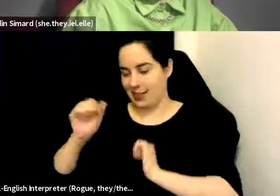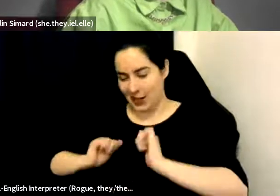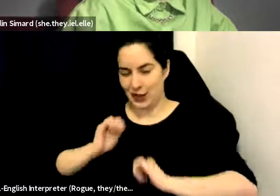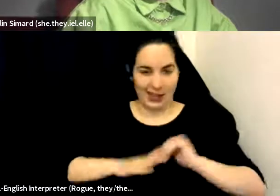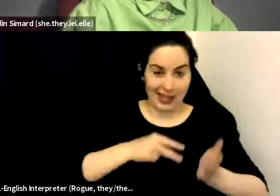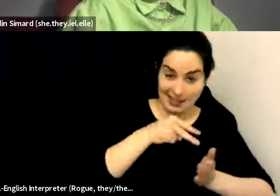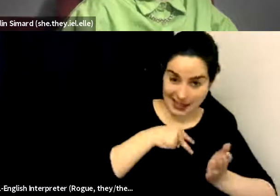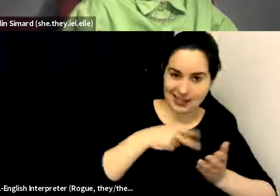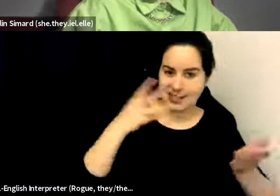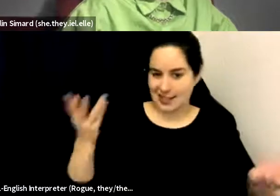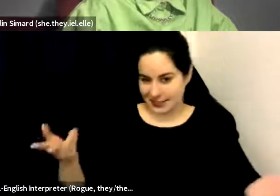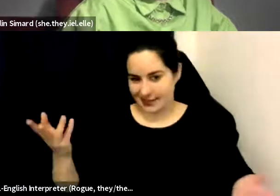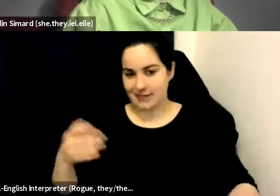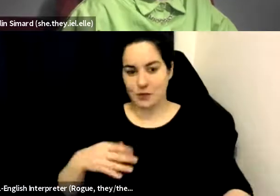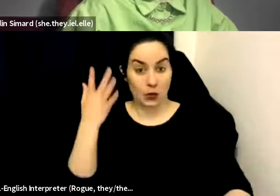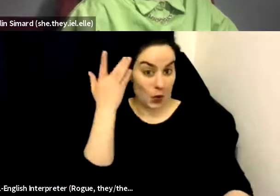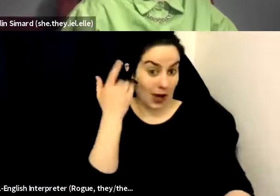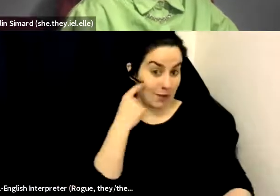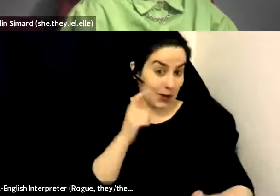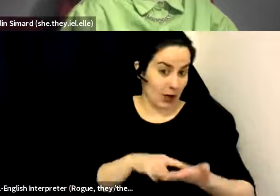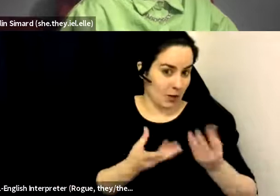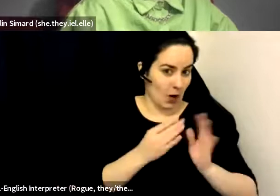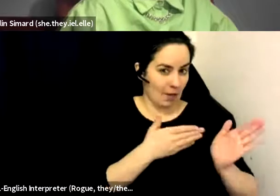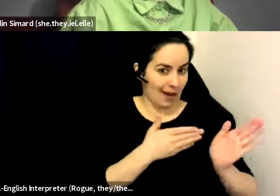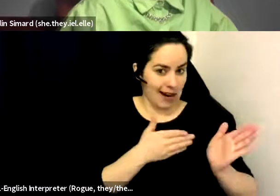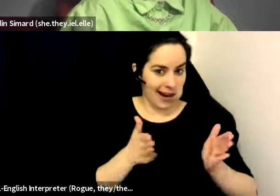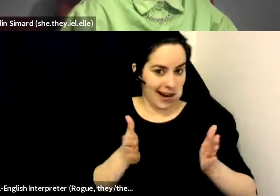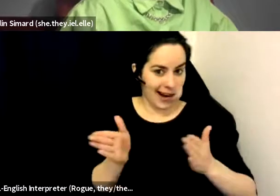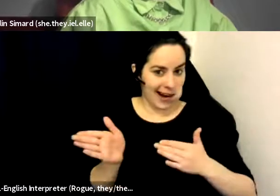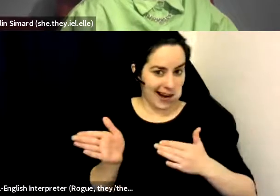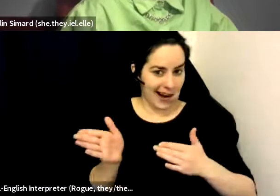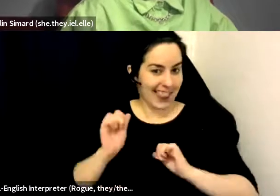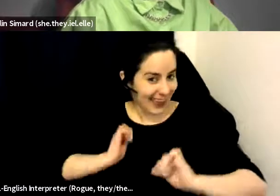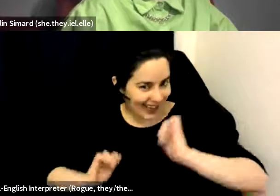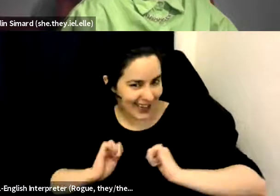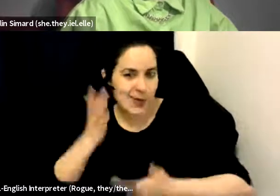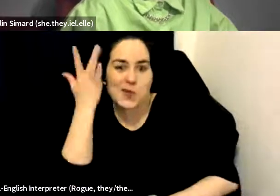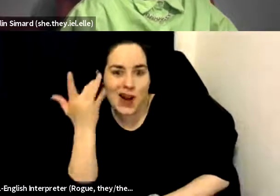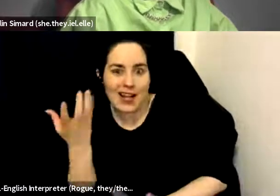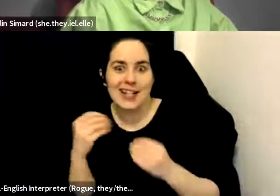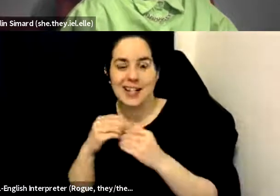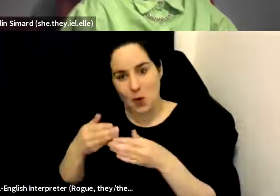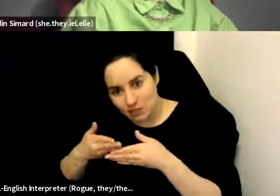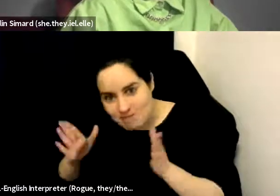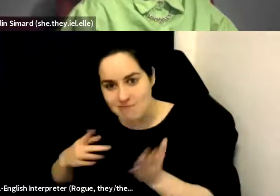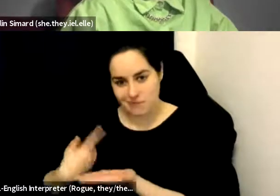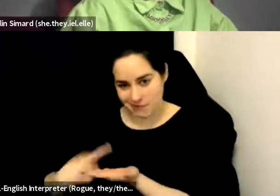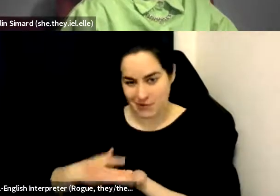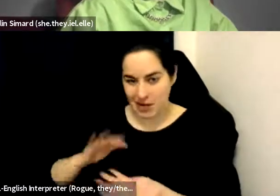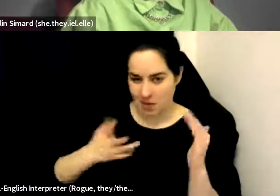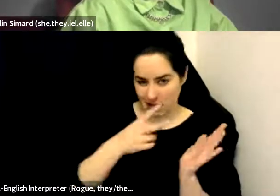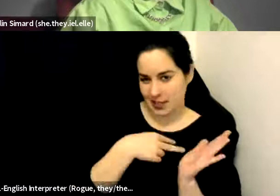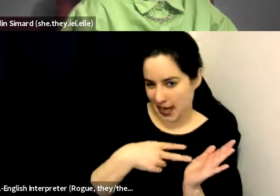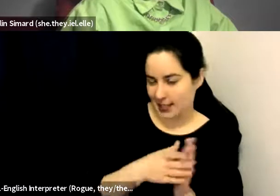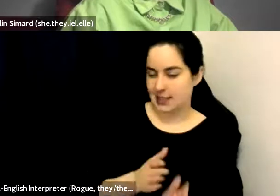find myself desiring to be more involved in the theater community in Taguarondo specifically. But